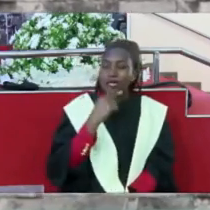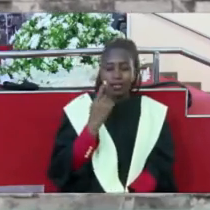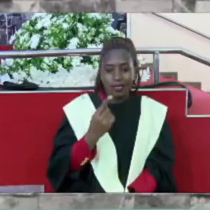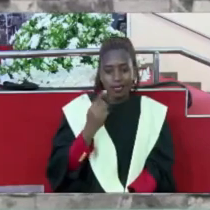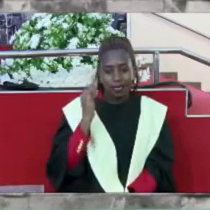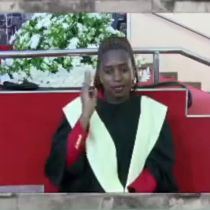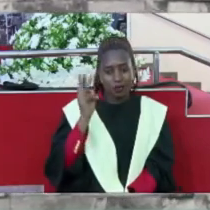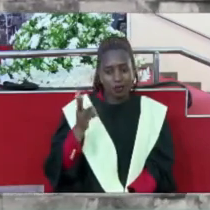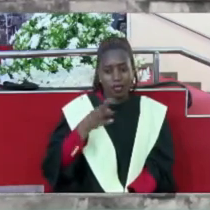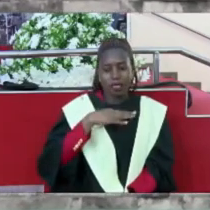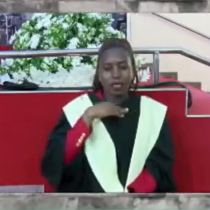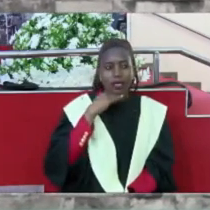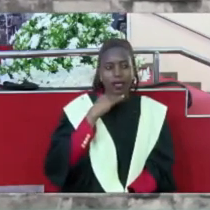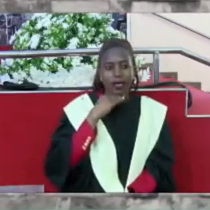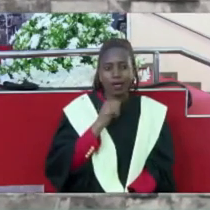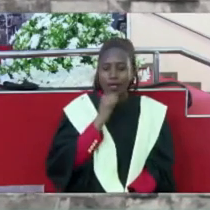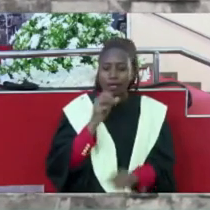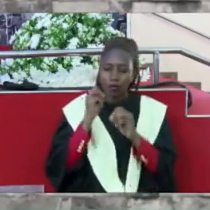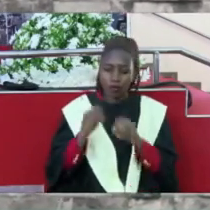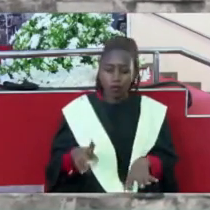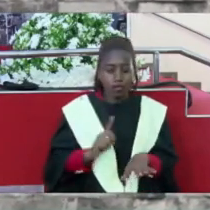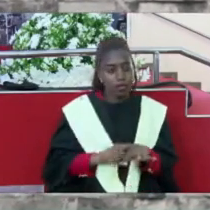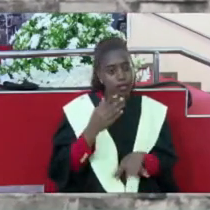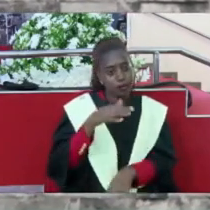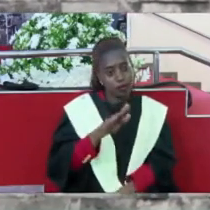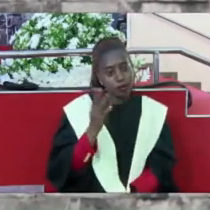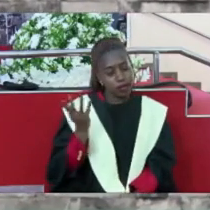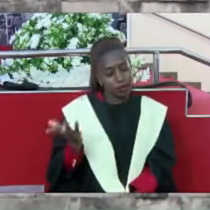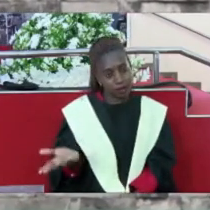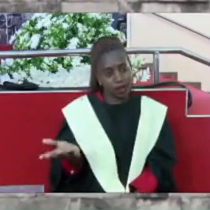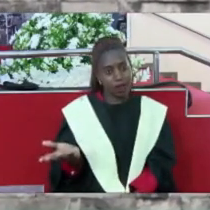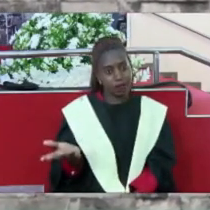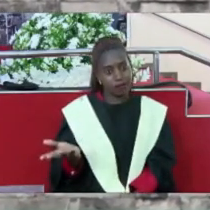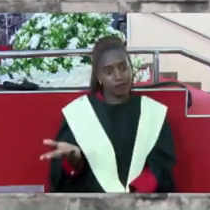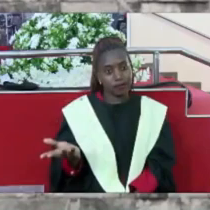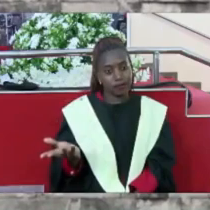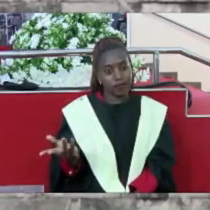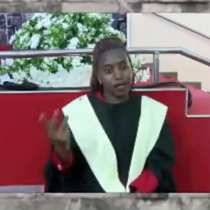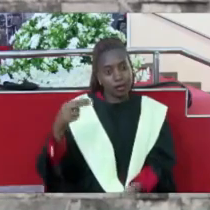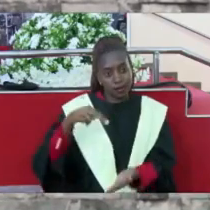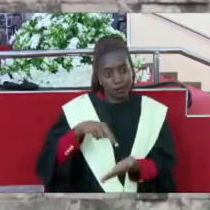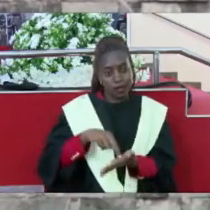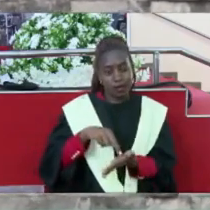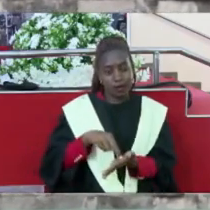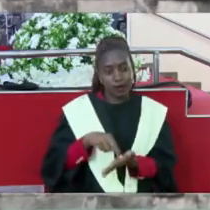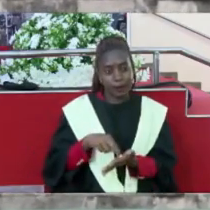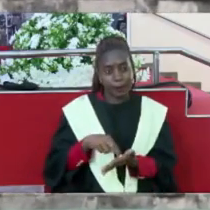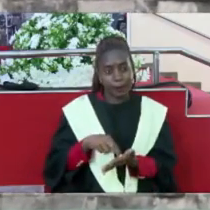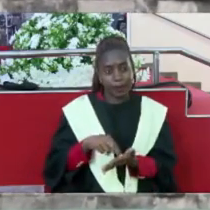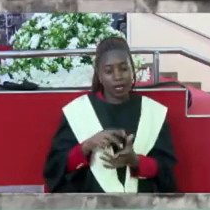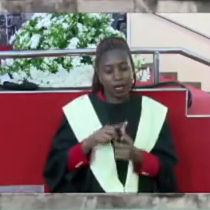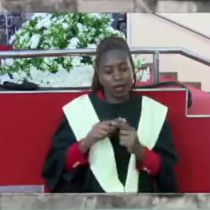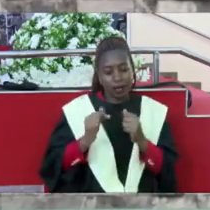waste your time there. Arise like David. Agree